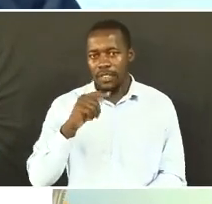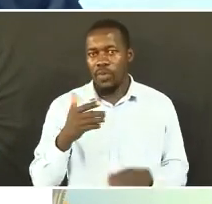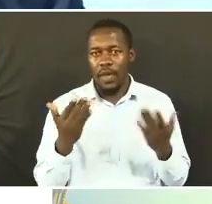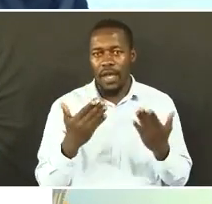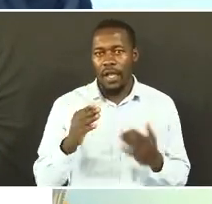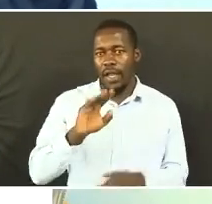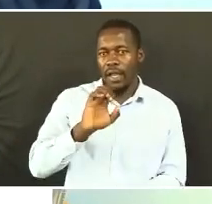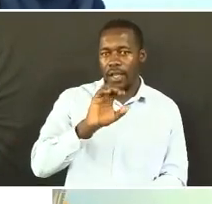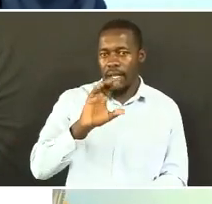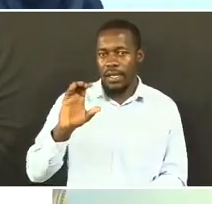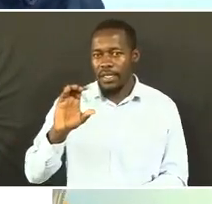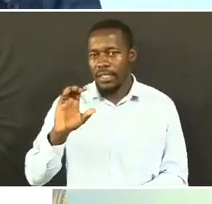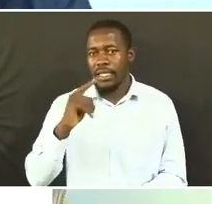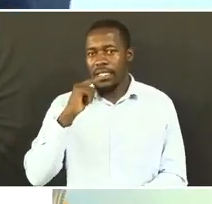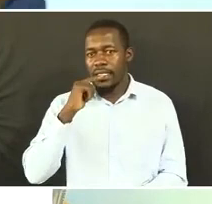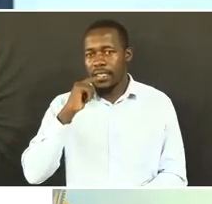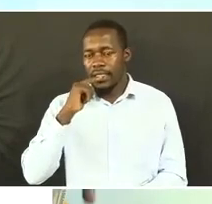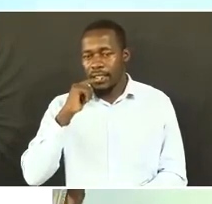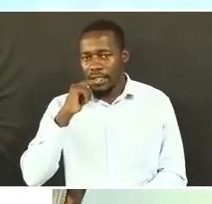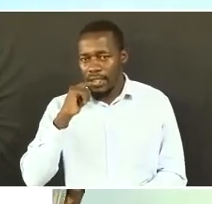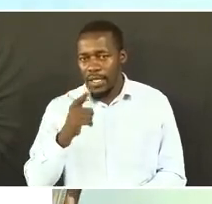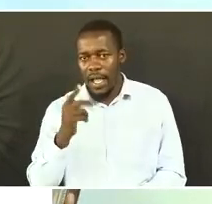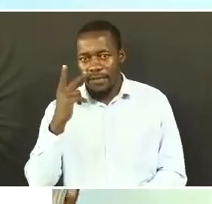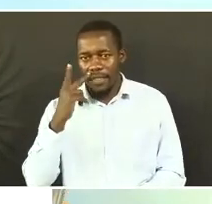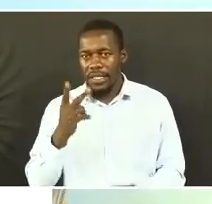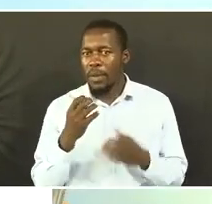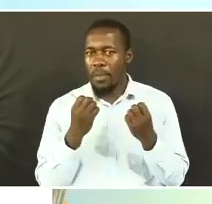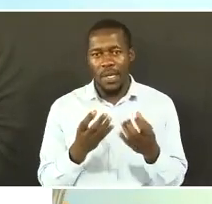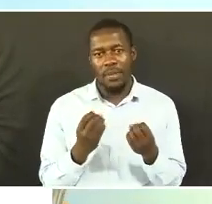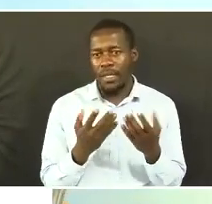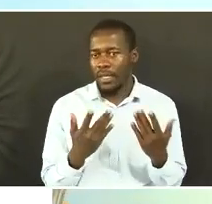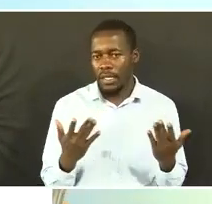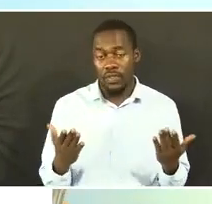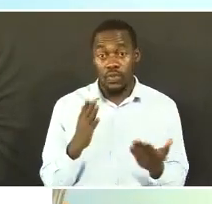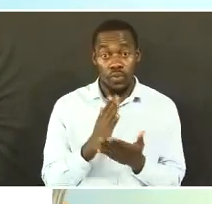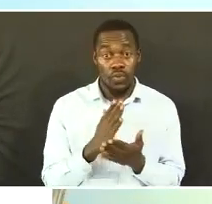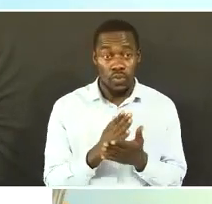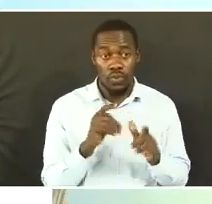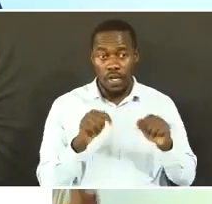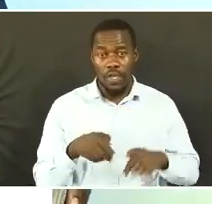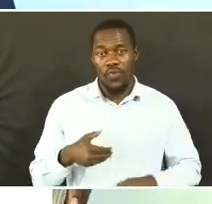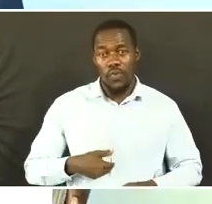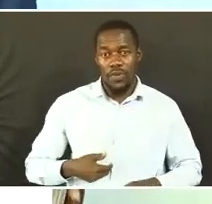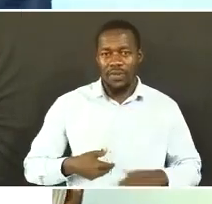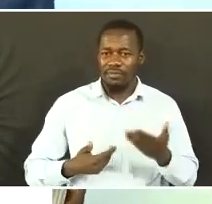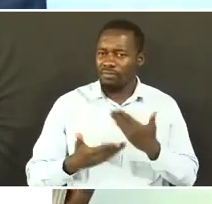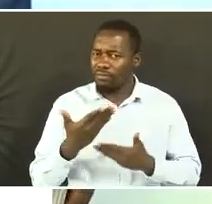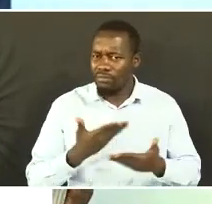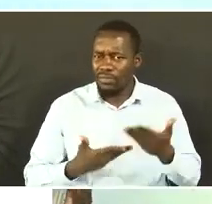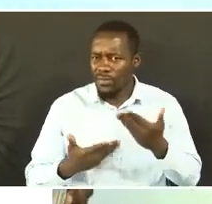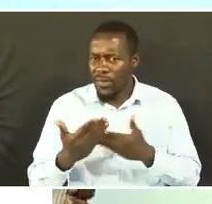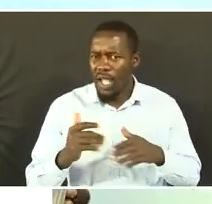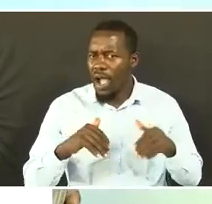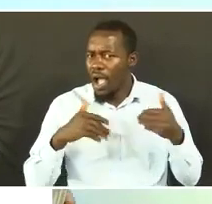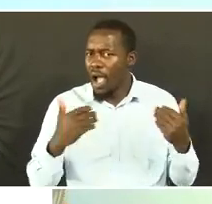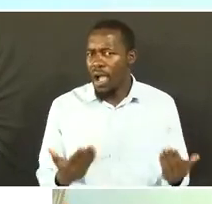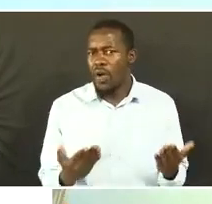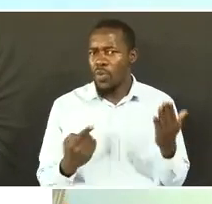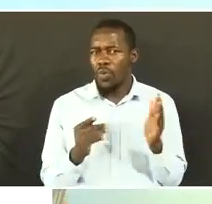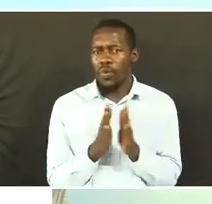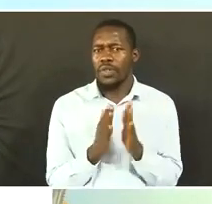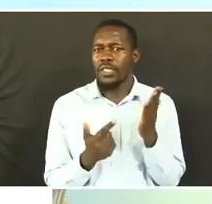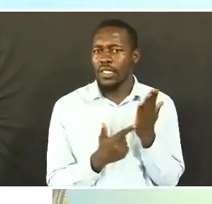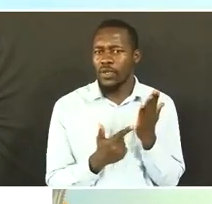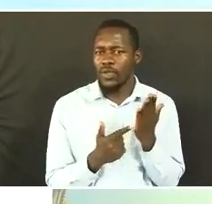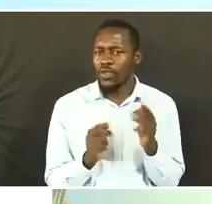dignity. We take a moment to consider how young people interact with these advancements in technology. Are